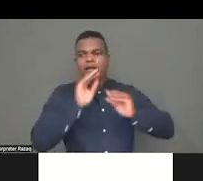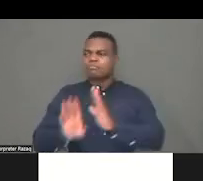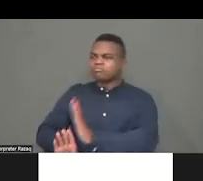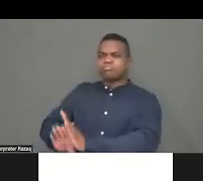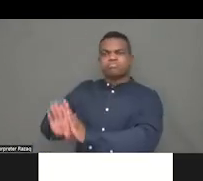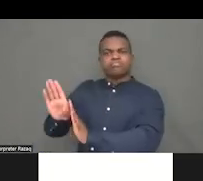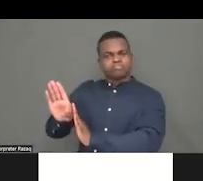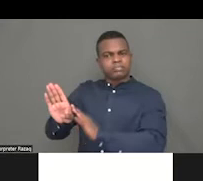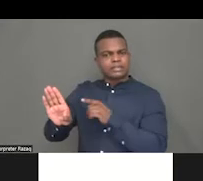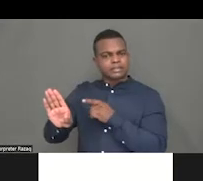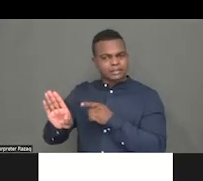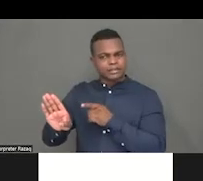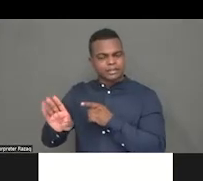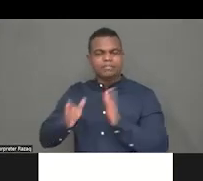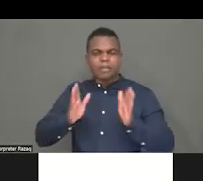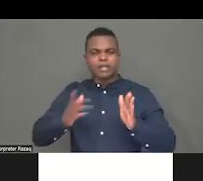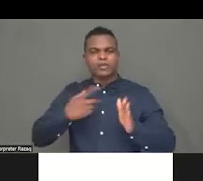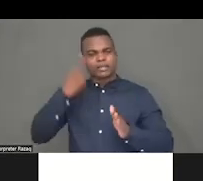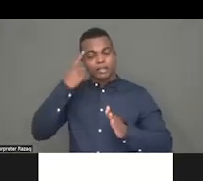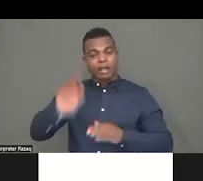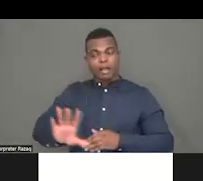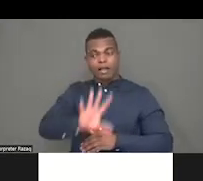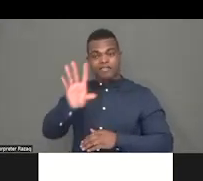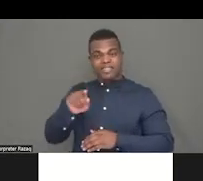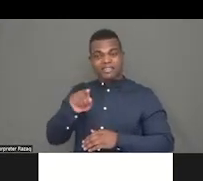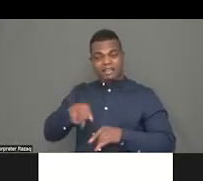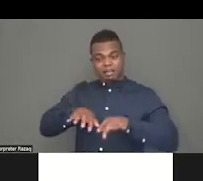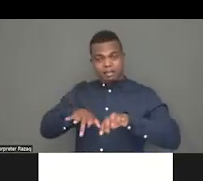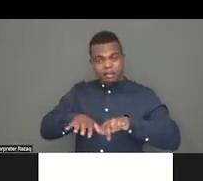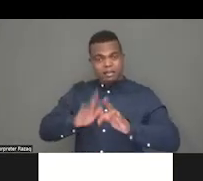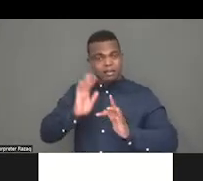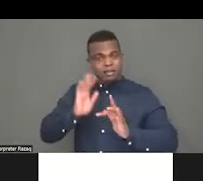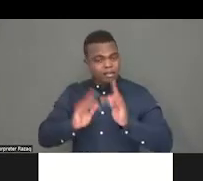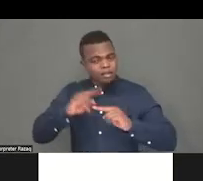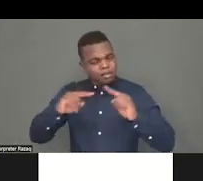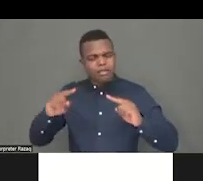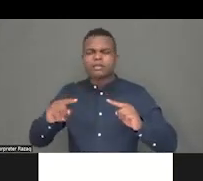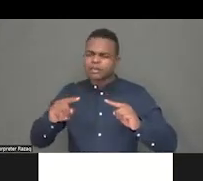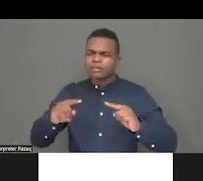with impairments or for all learners to use ICT,